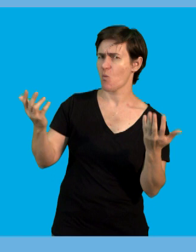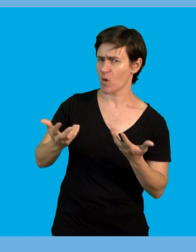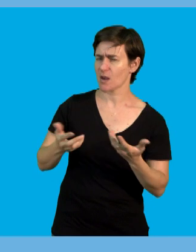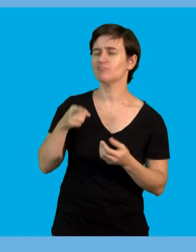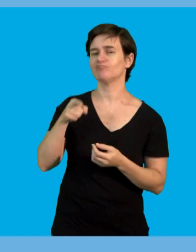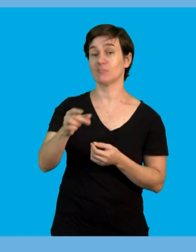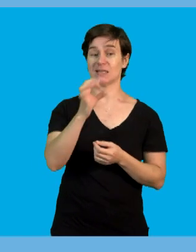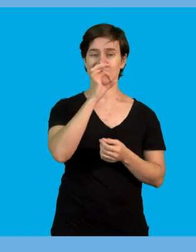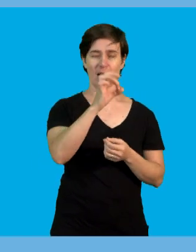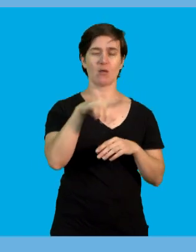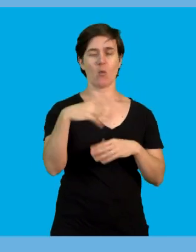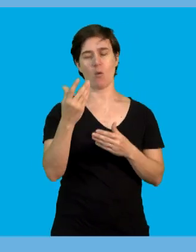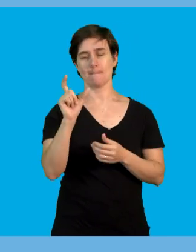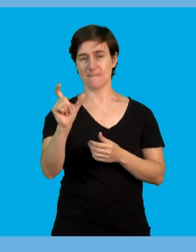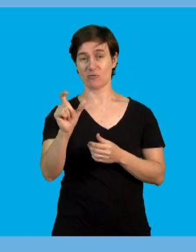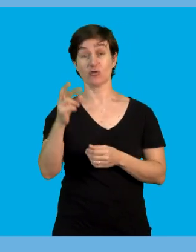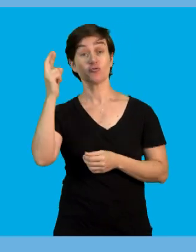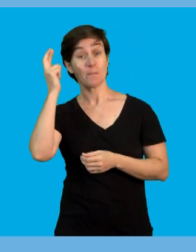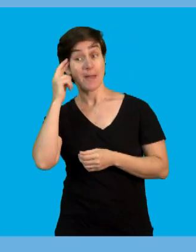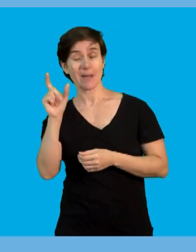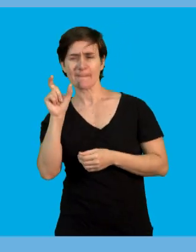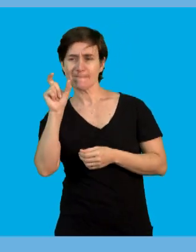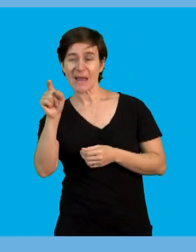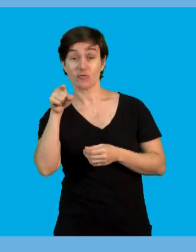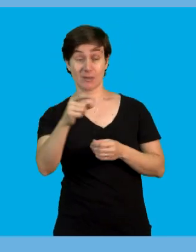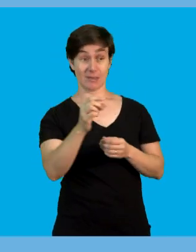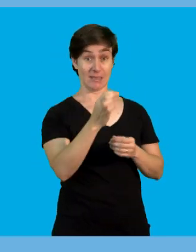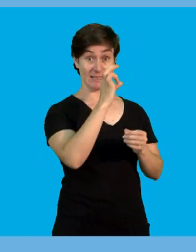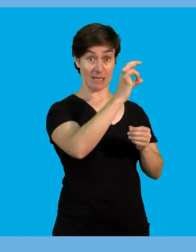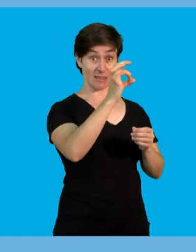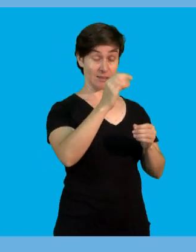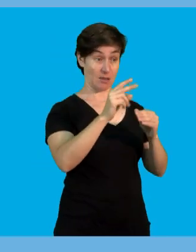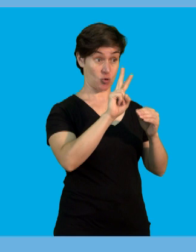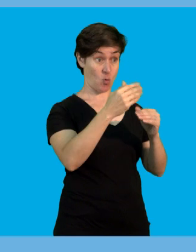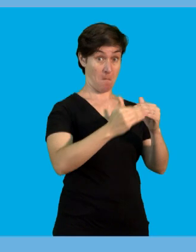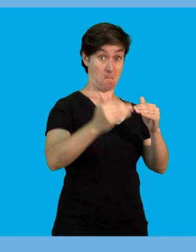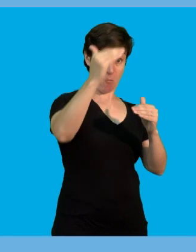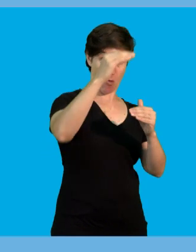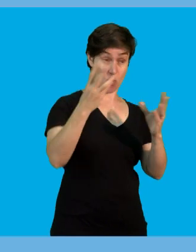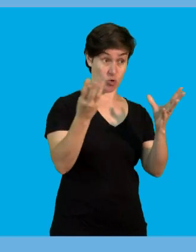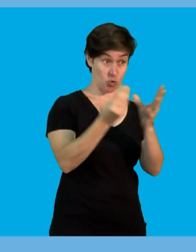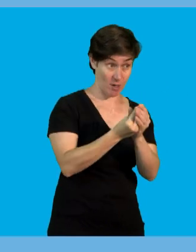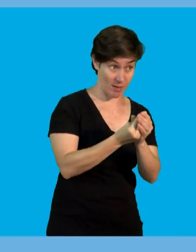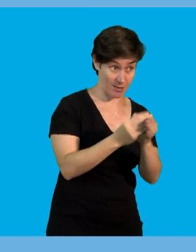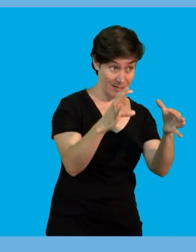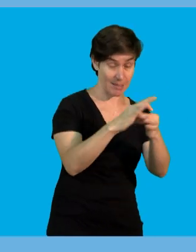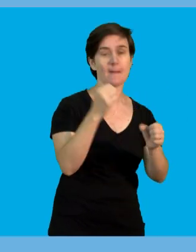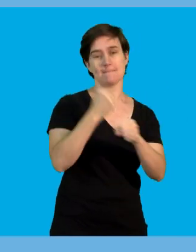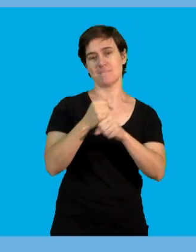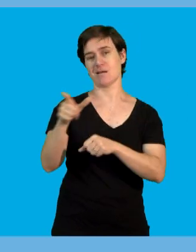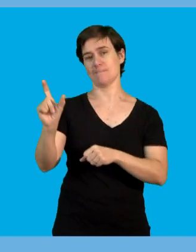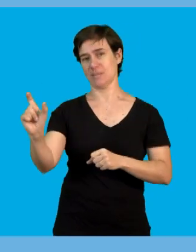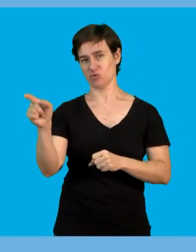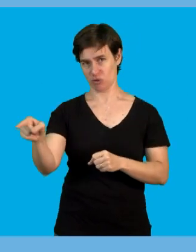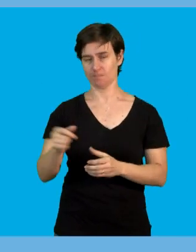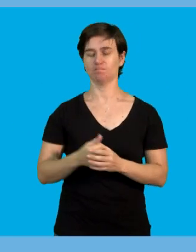cells or the batteries, because remember, batteries is a group of cells, group of two or more cells that are connected